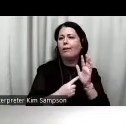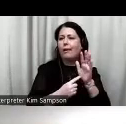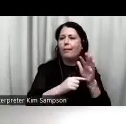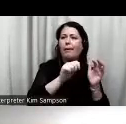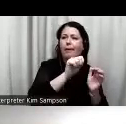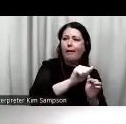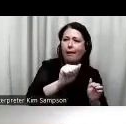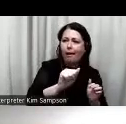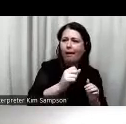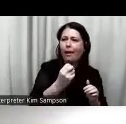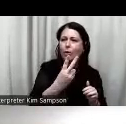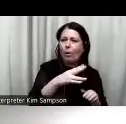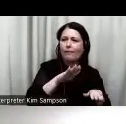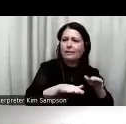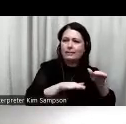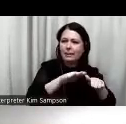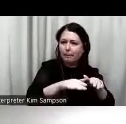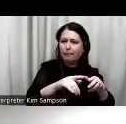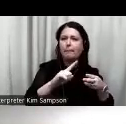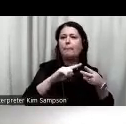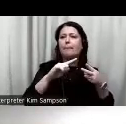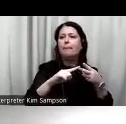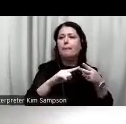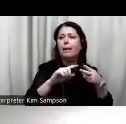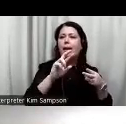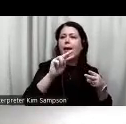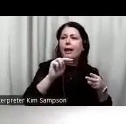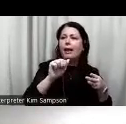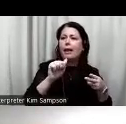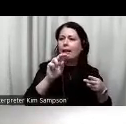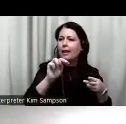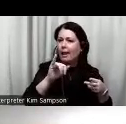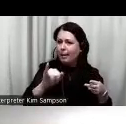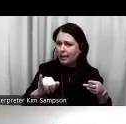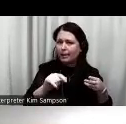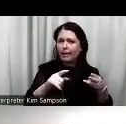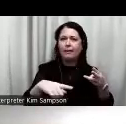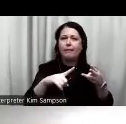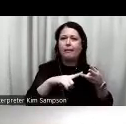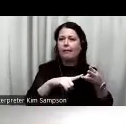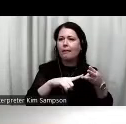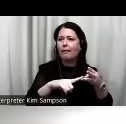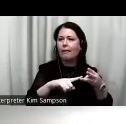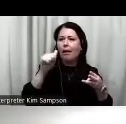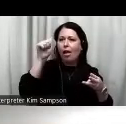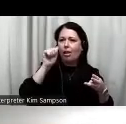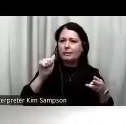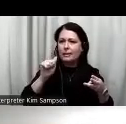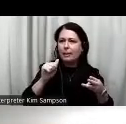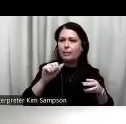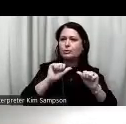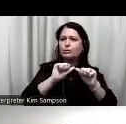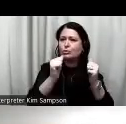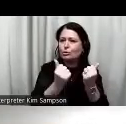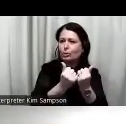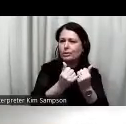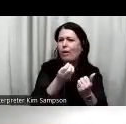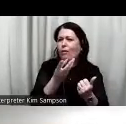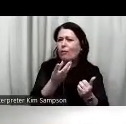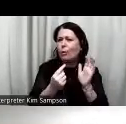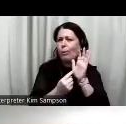programs, the NAMI groups, and Alzheimer's Association, just a